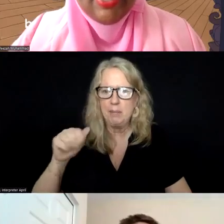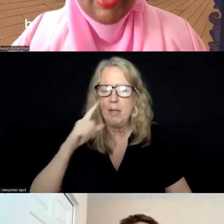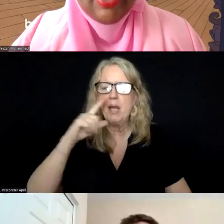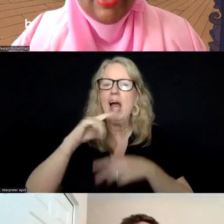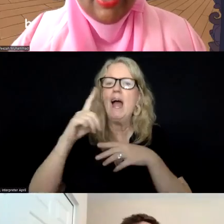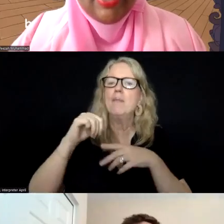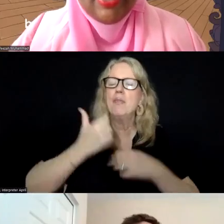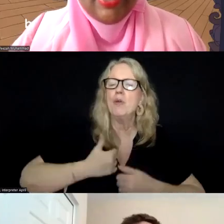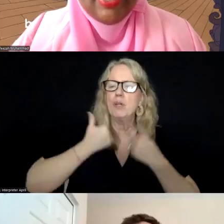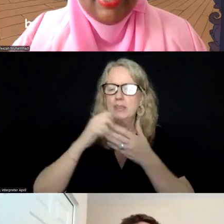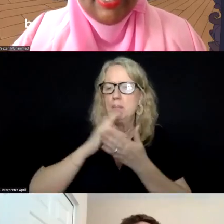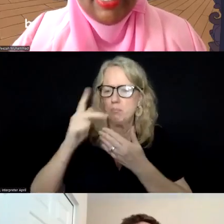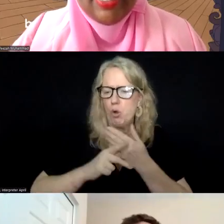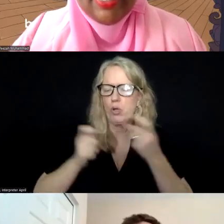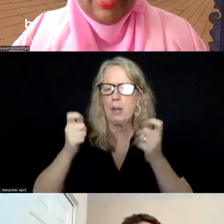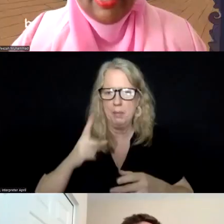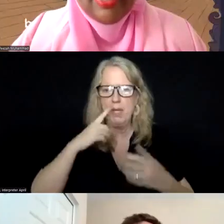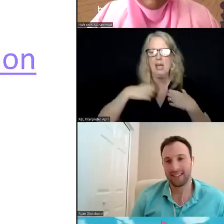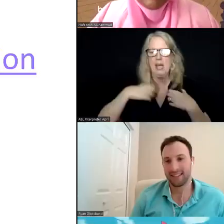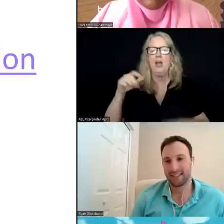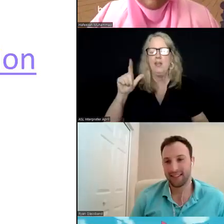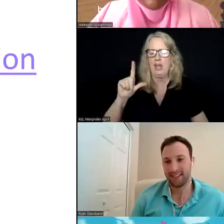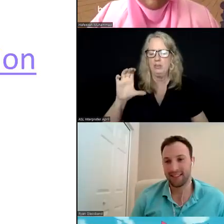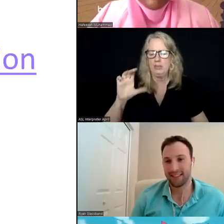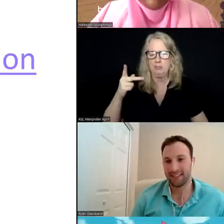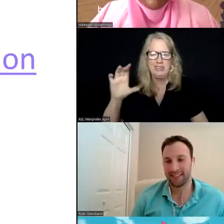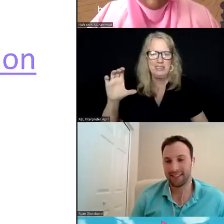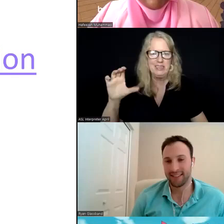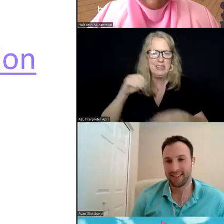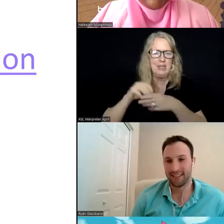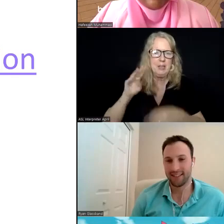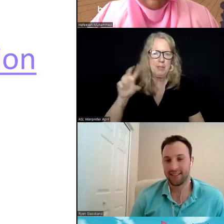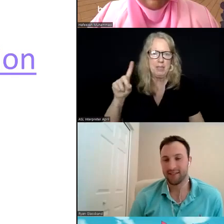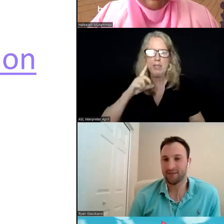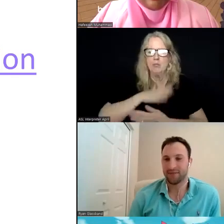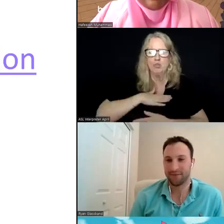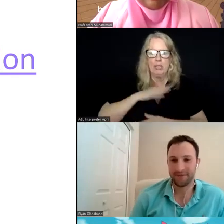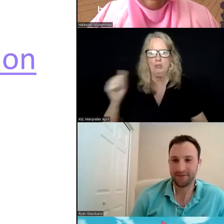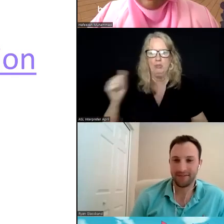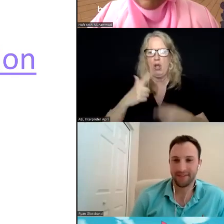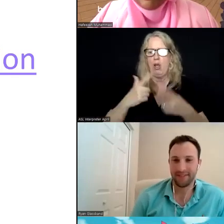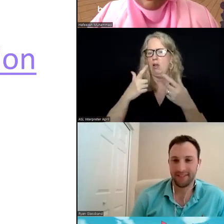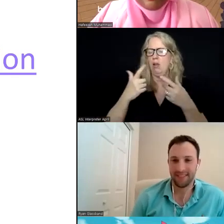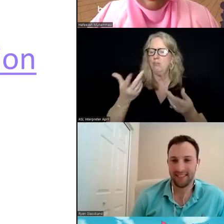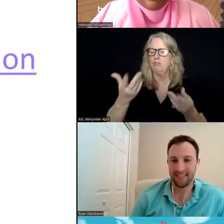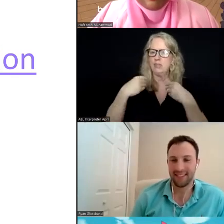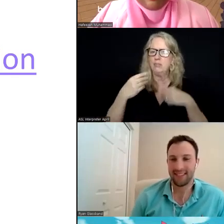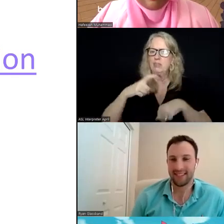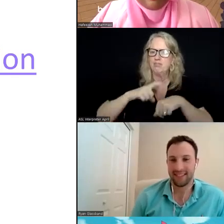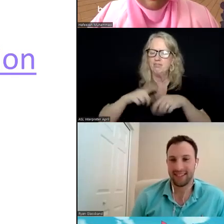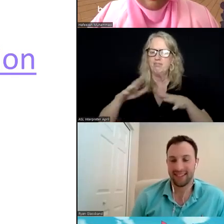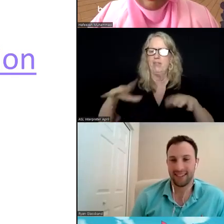program manager at Backpack Healthcare, and I'm also an LCPC in Maryland. I appreciate you all giving us some space to chat about